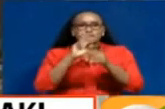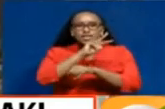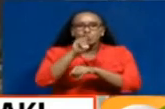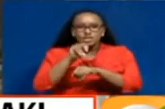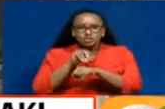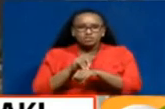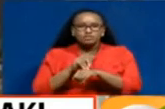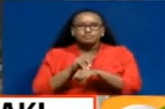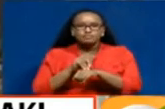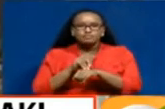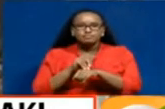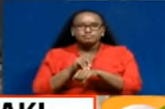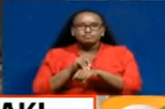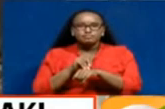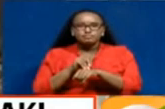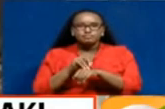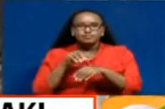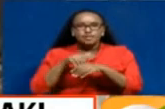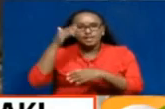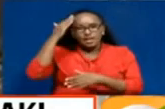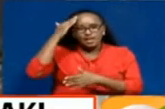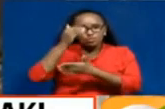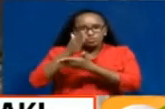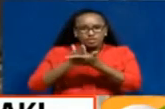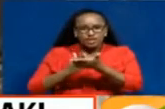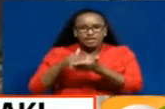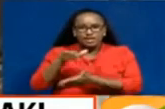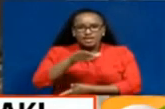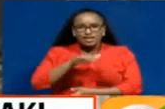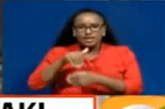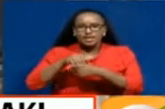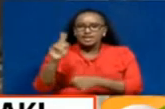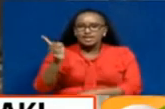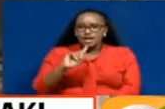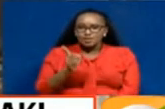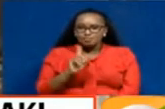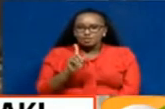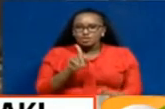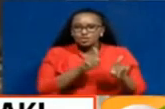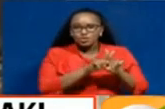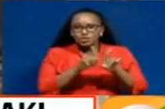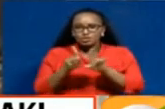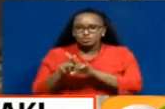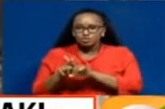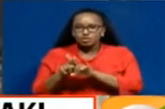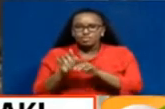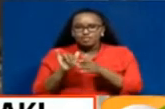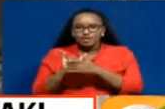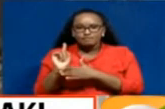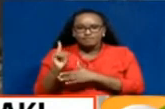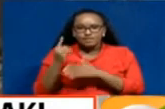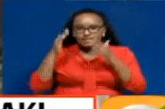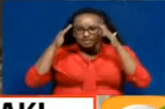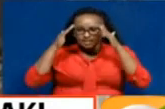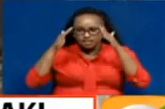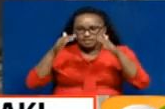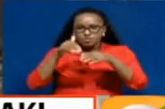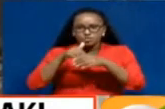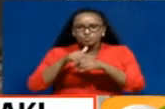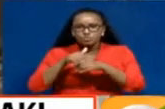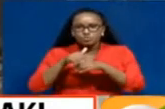from headquarters based in Nairobi, and its first dedicated director